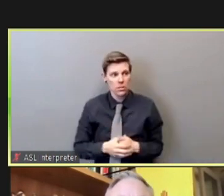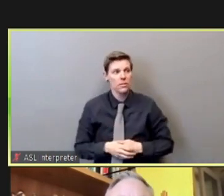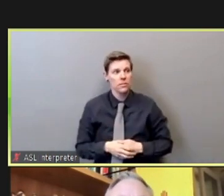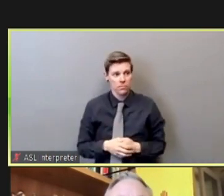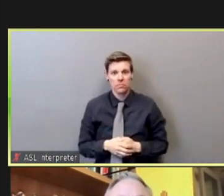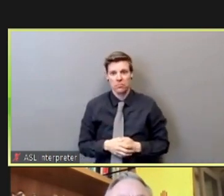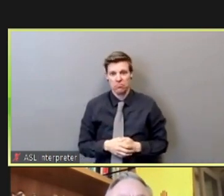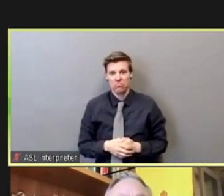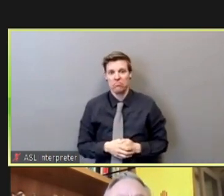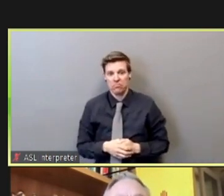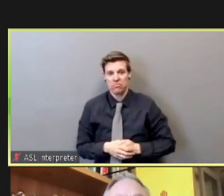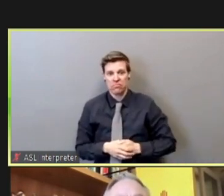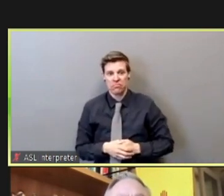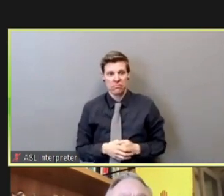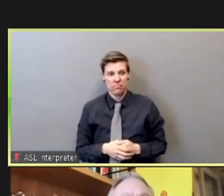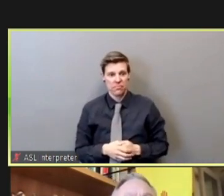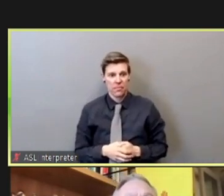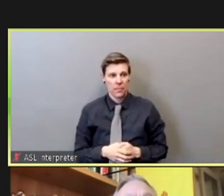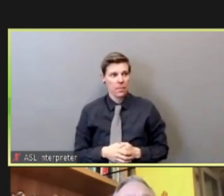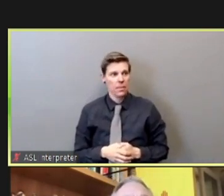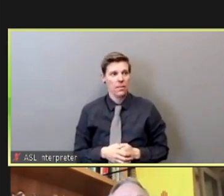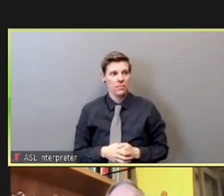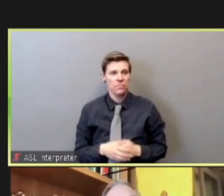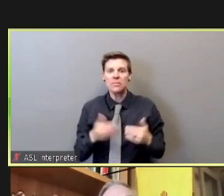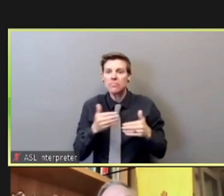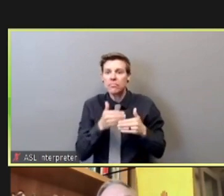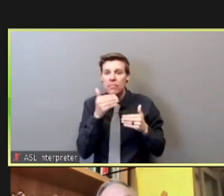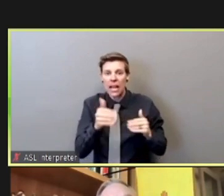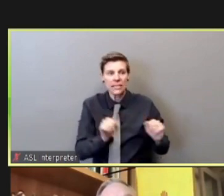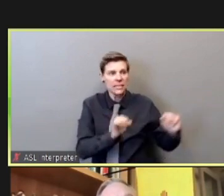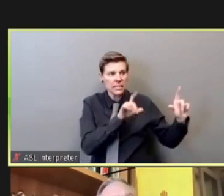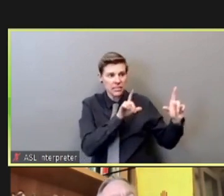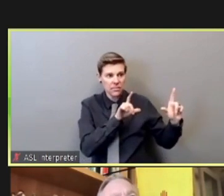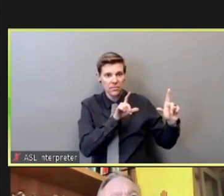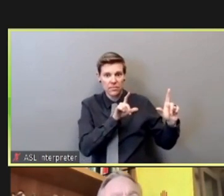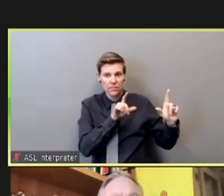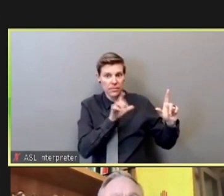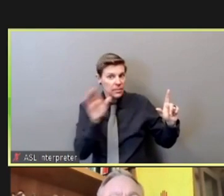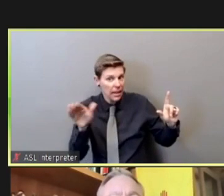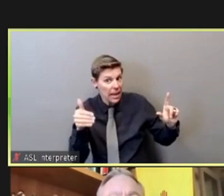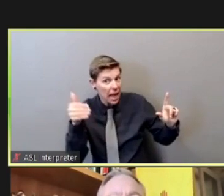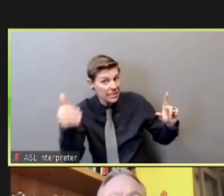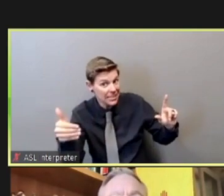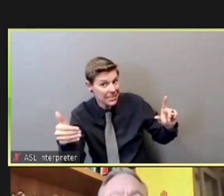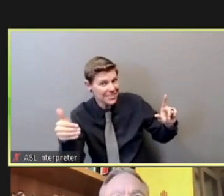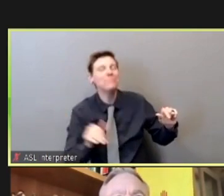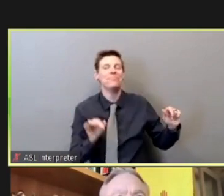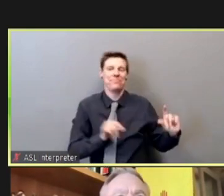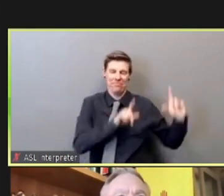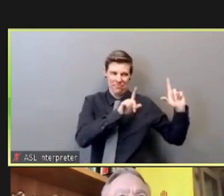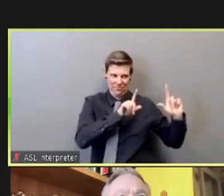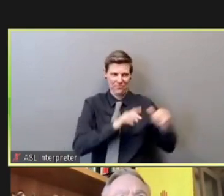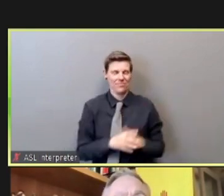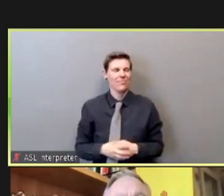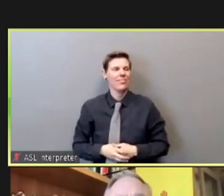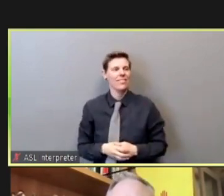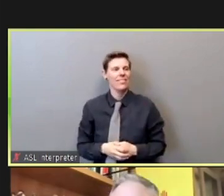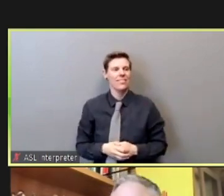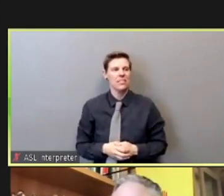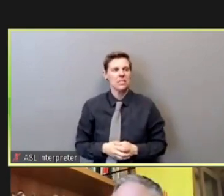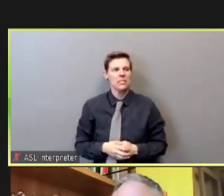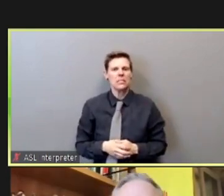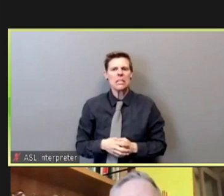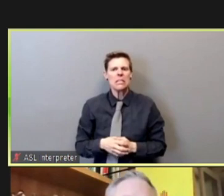well. Next slide, Alex, is just a review.